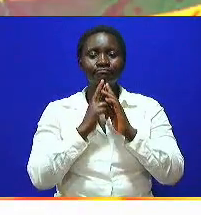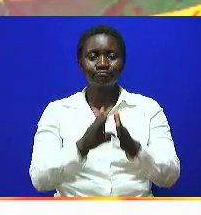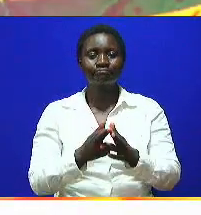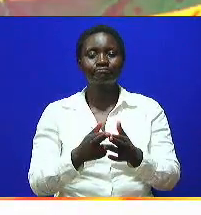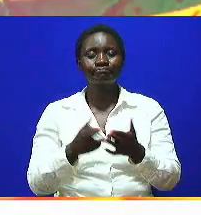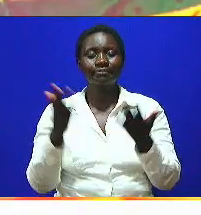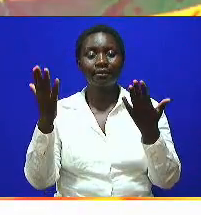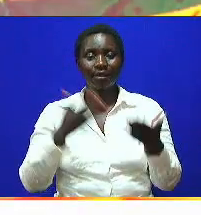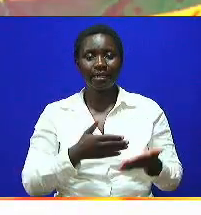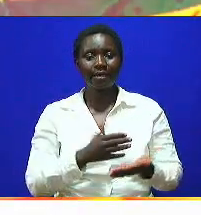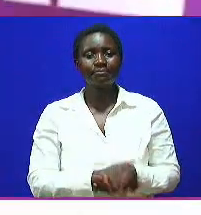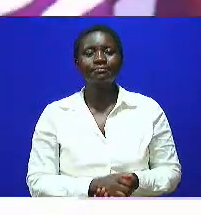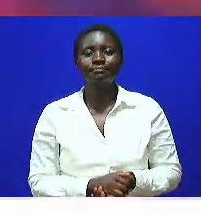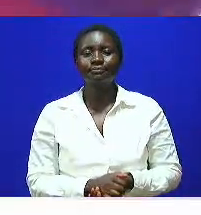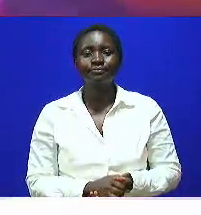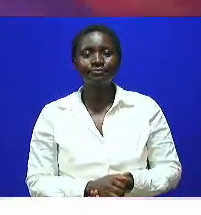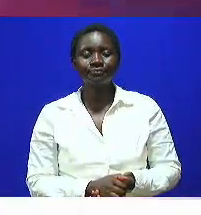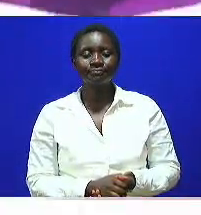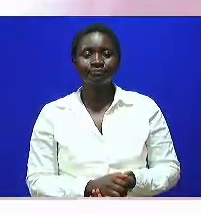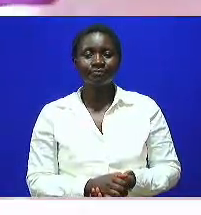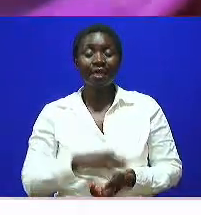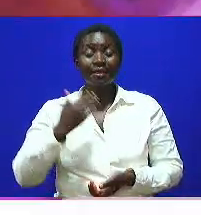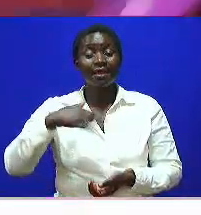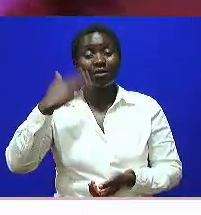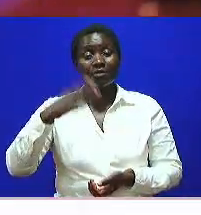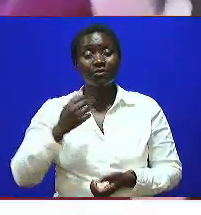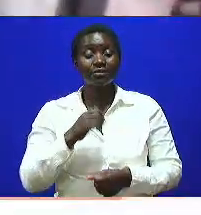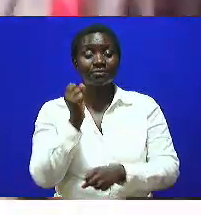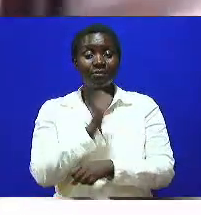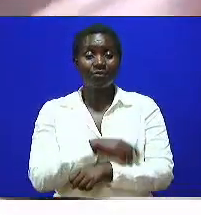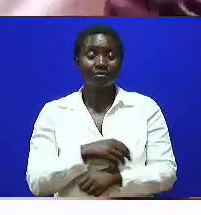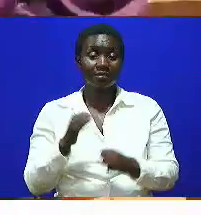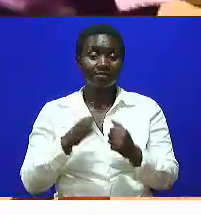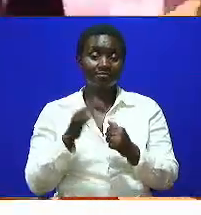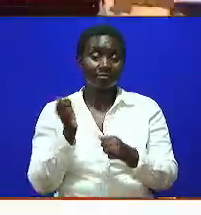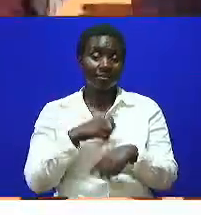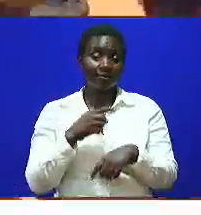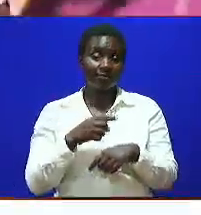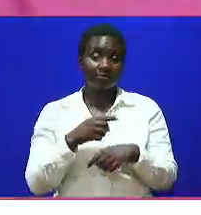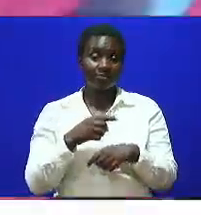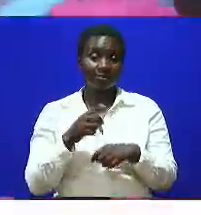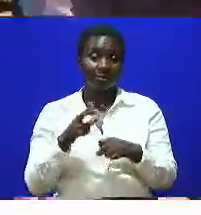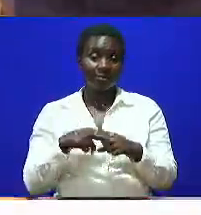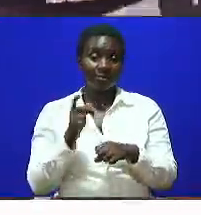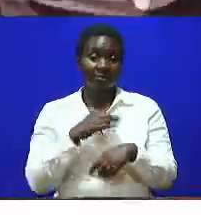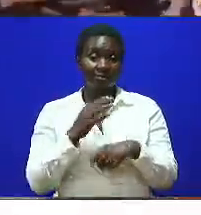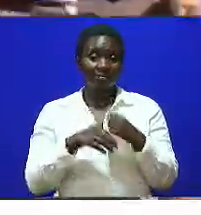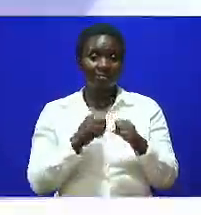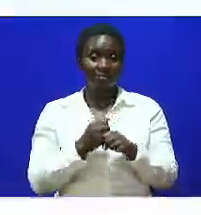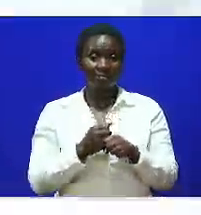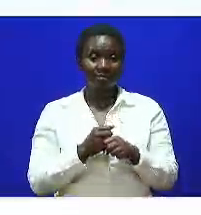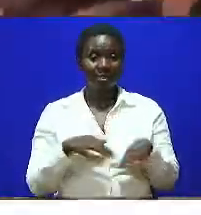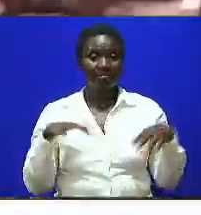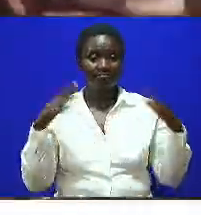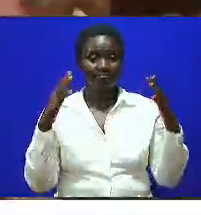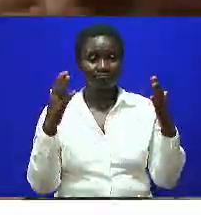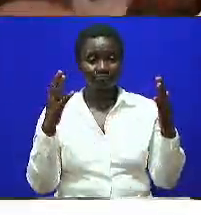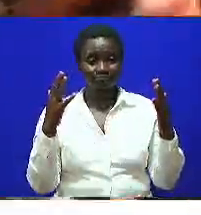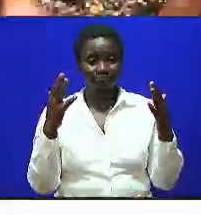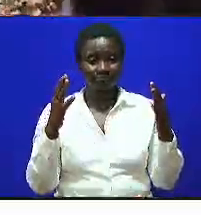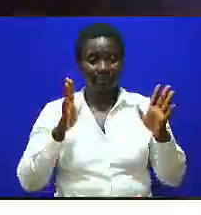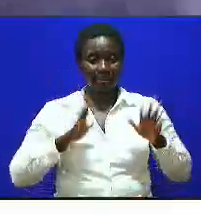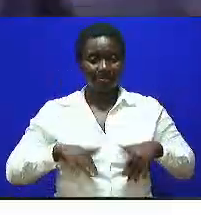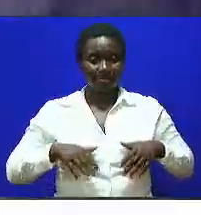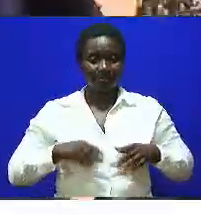yoboyme kero mwaka omutenyi ogatatu chitaliki isano na isatu ni golira litukuriyo go chengera abasubati